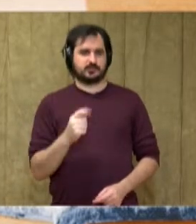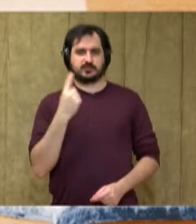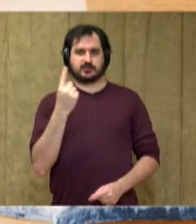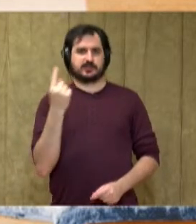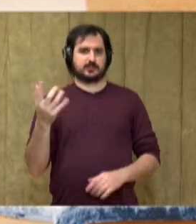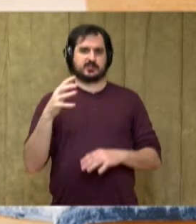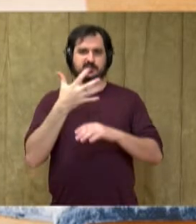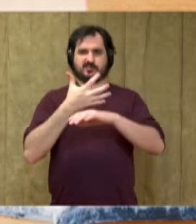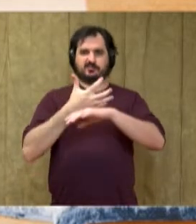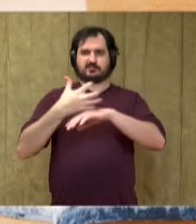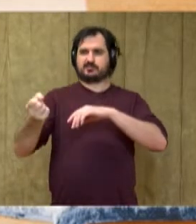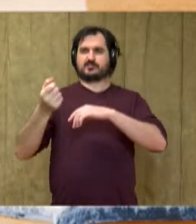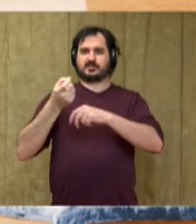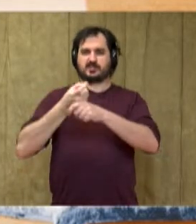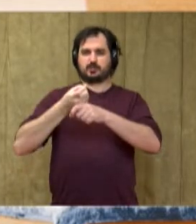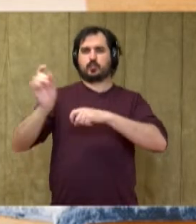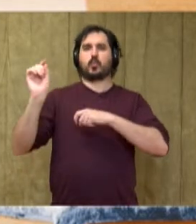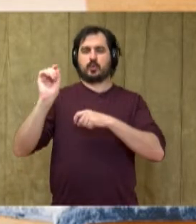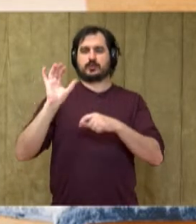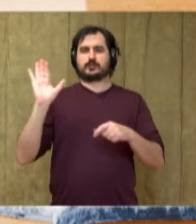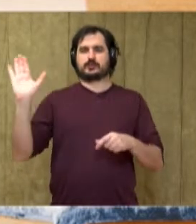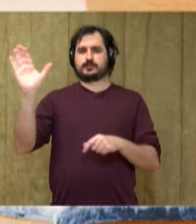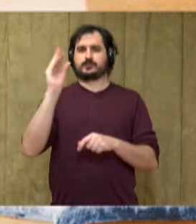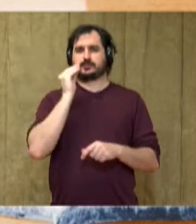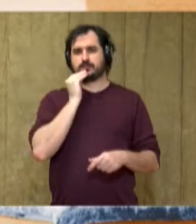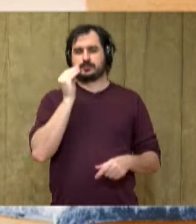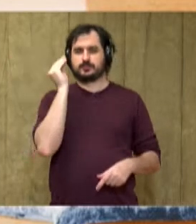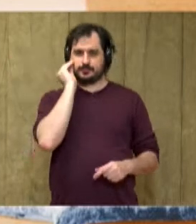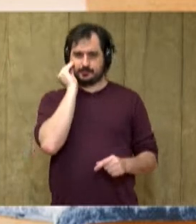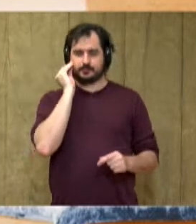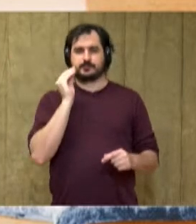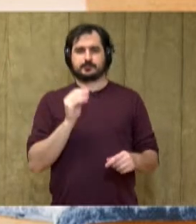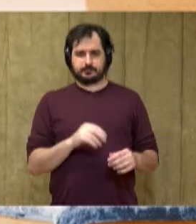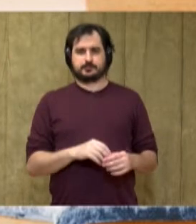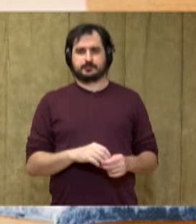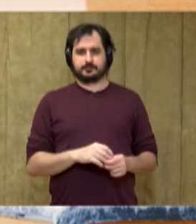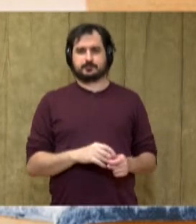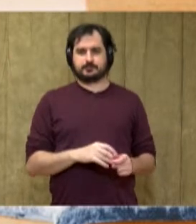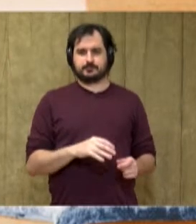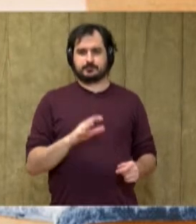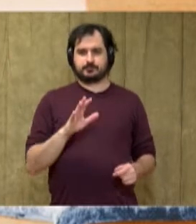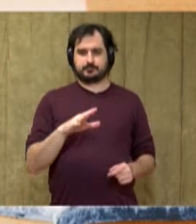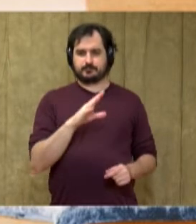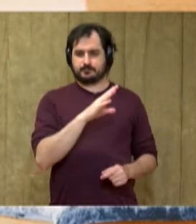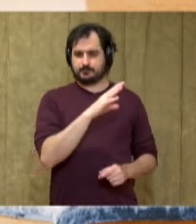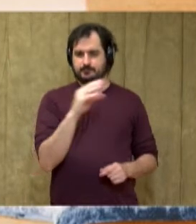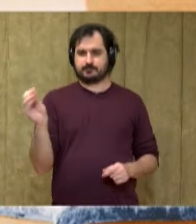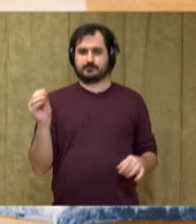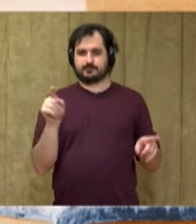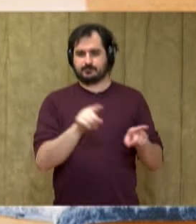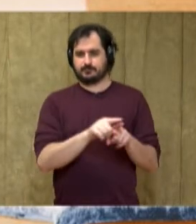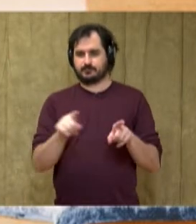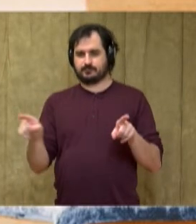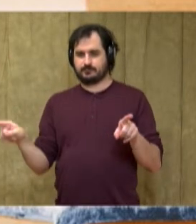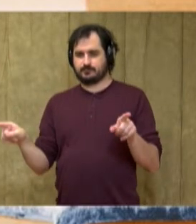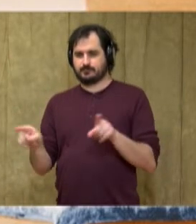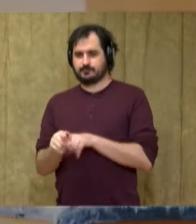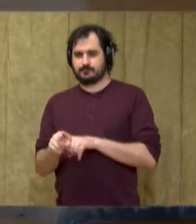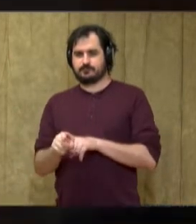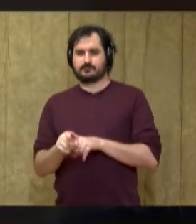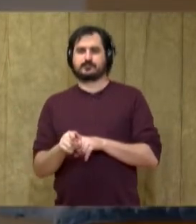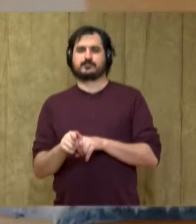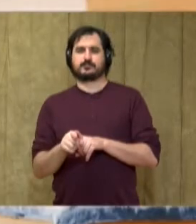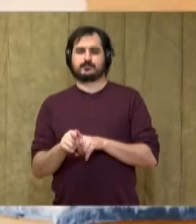a stamp distributor was hung from a 120-year-old elm tree, and the British tax stamps that Americans were supposed to buy